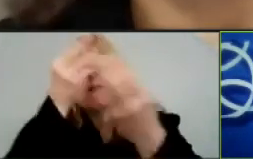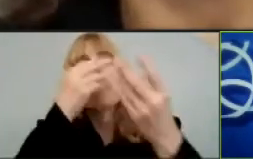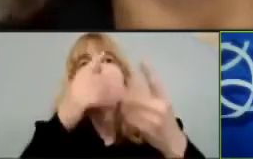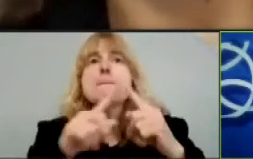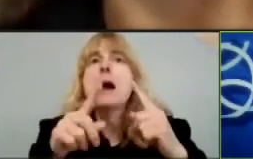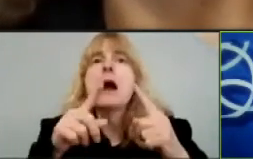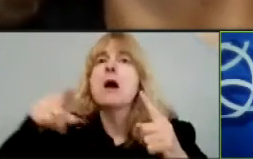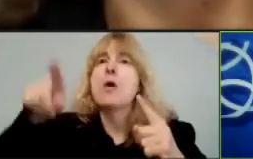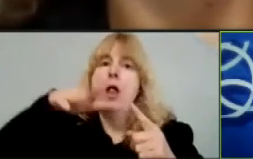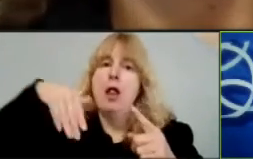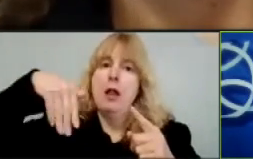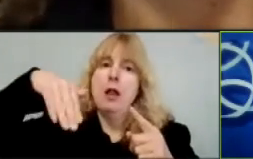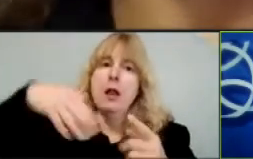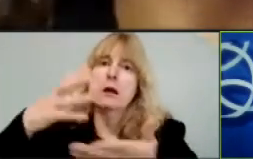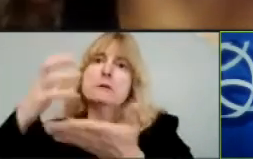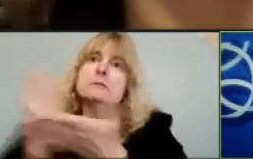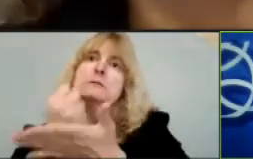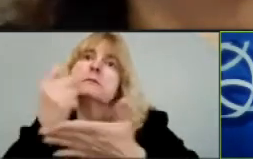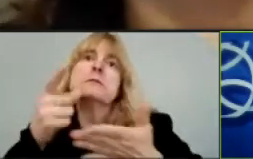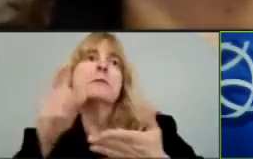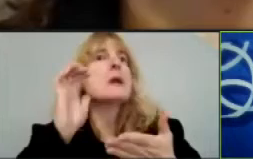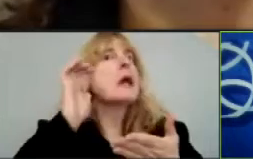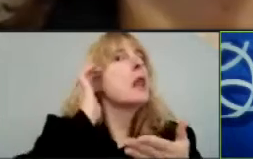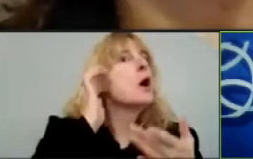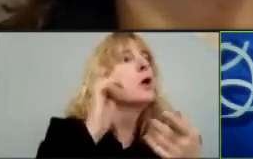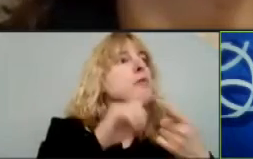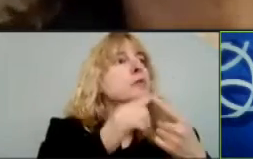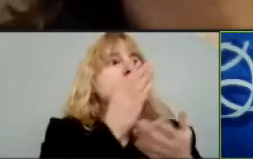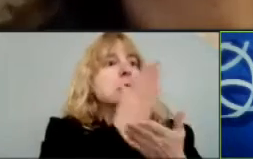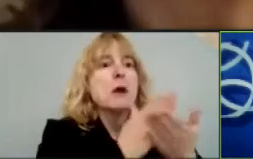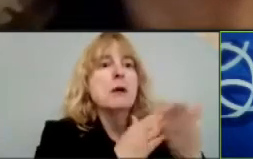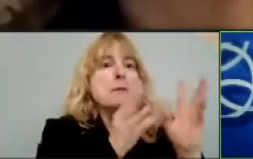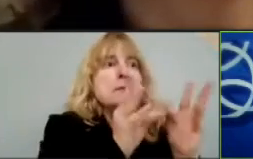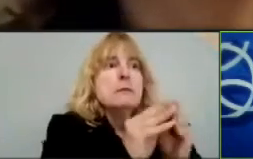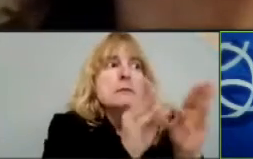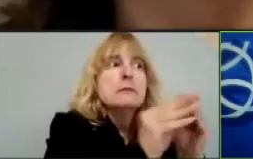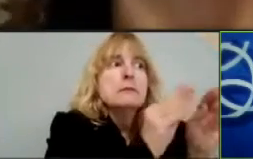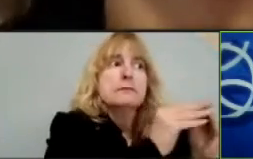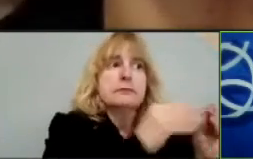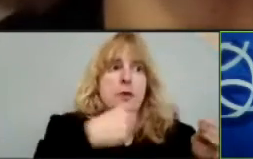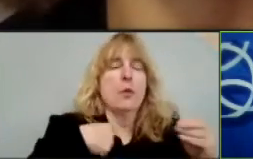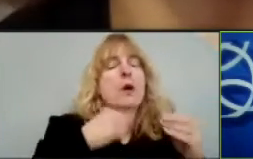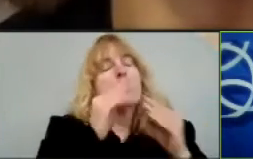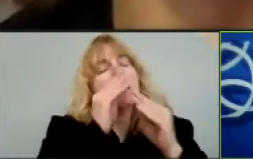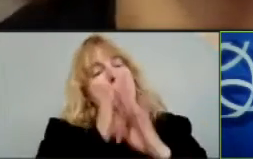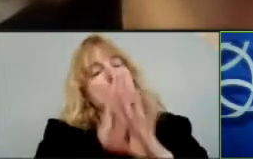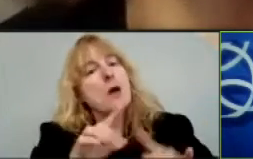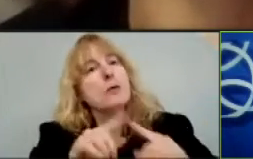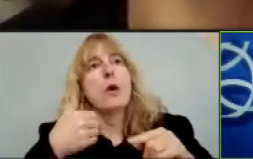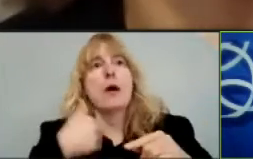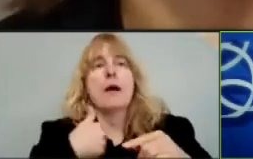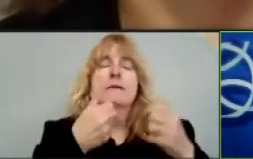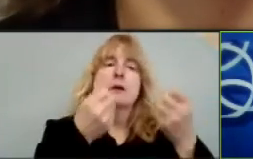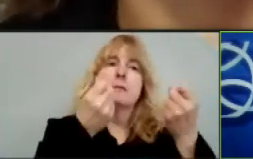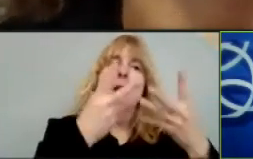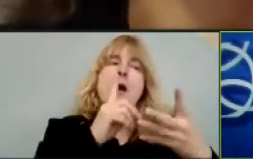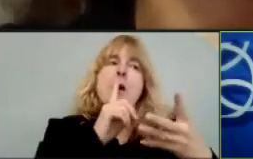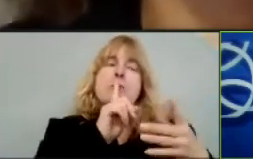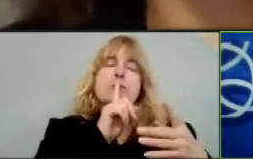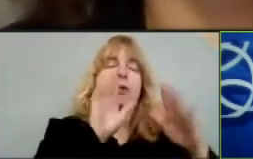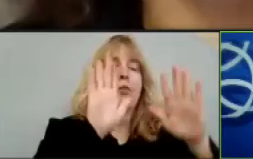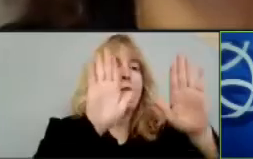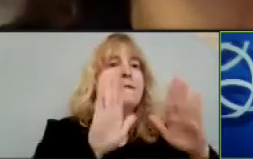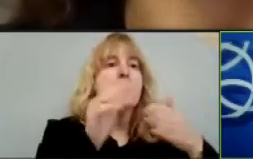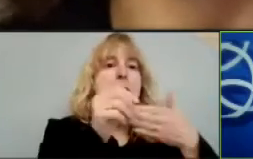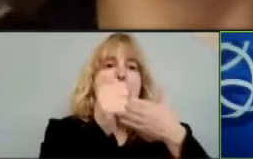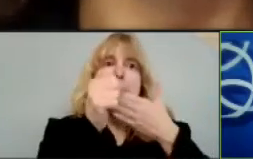in on some of the press conferences, that we are blessed to be able to have a dynamic set of leaders at our